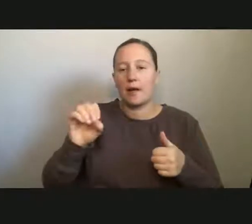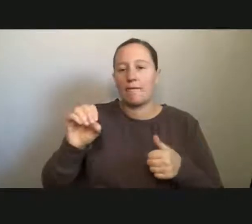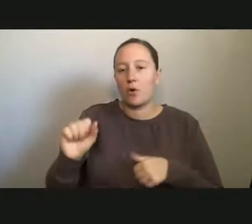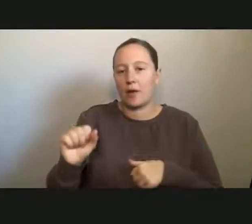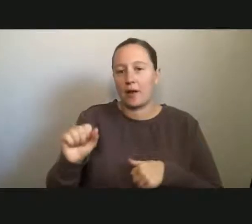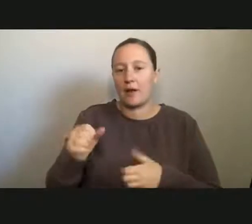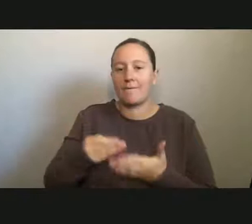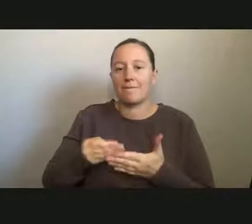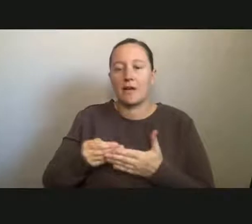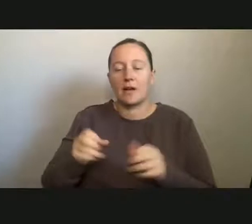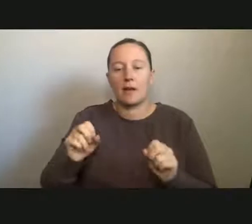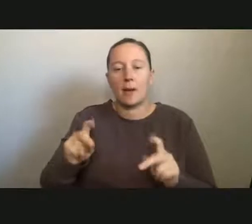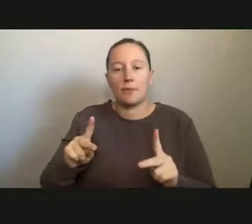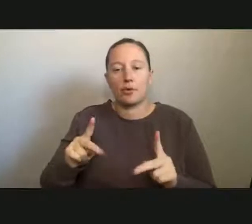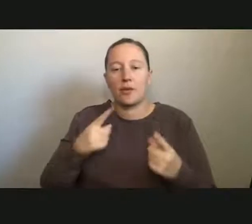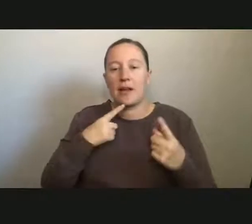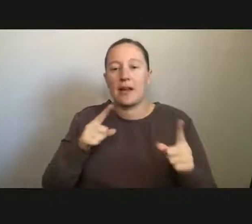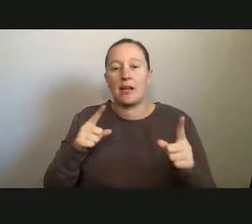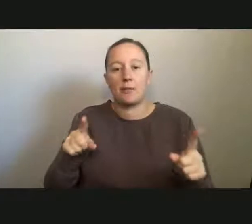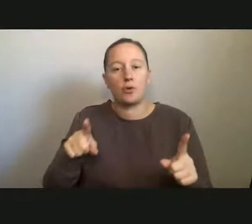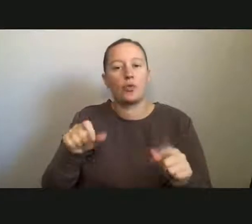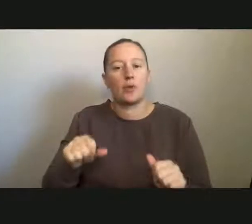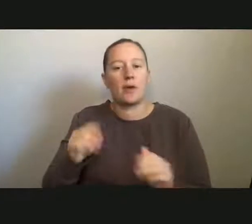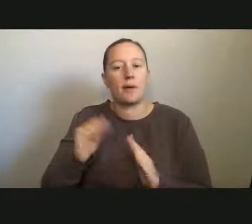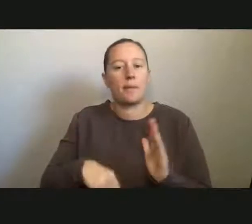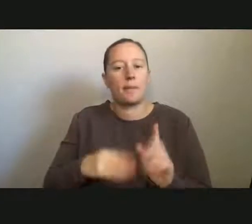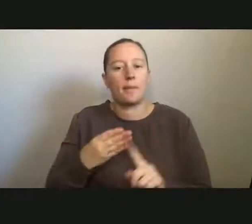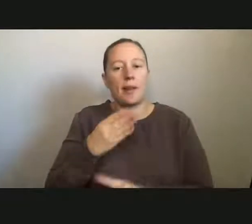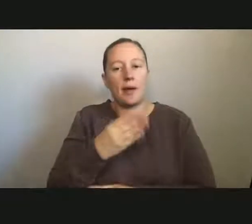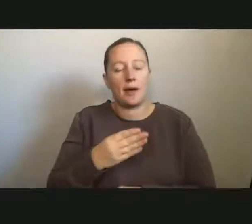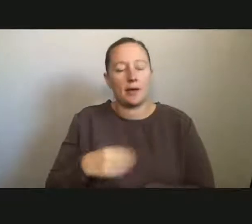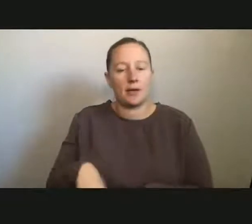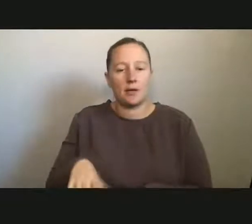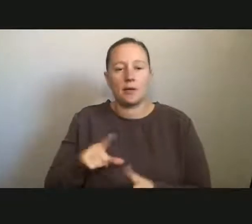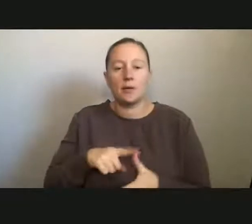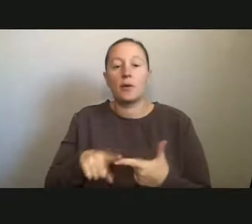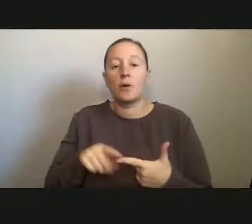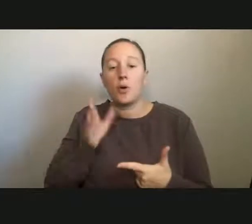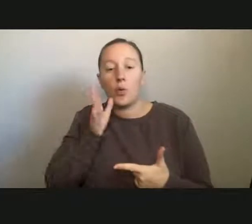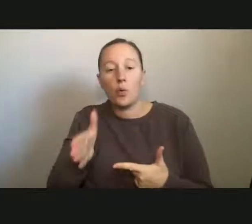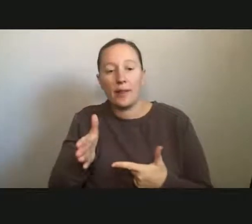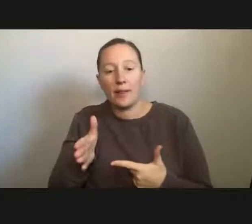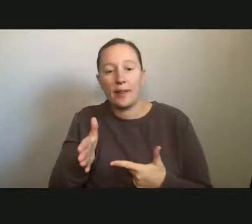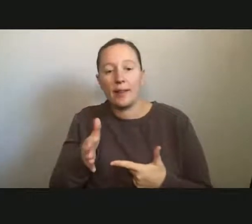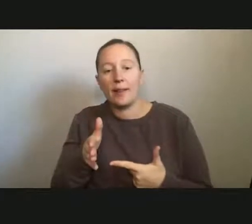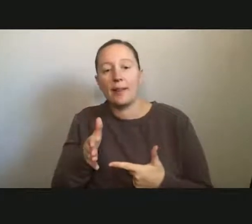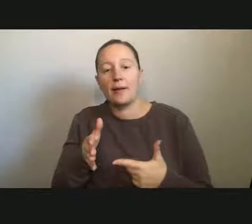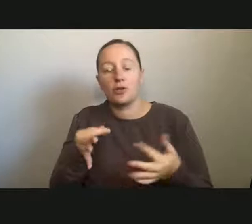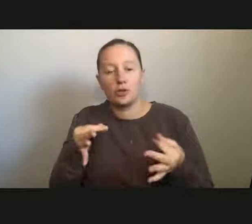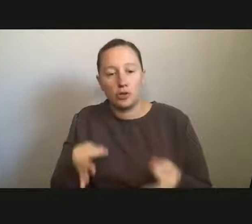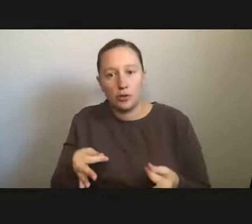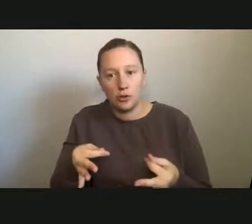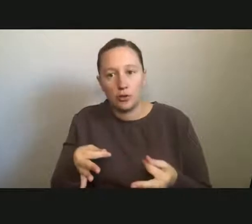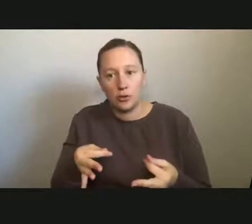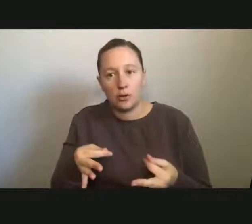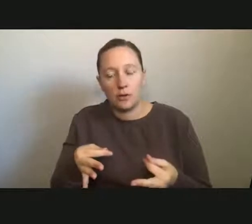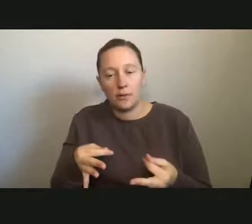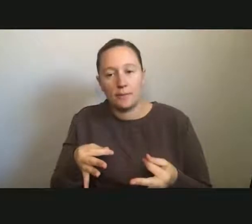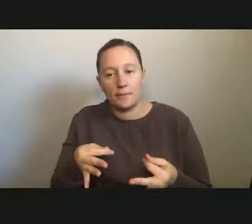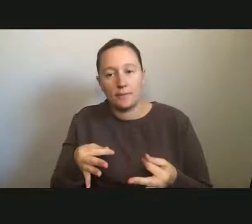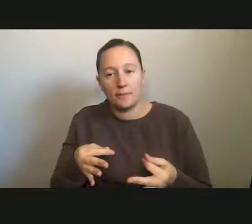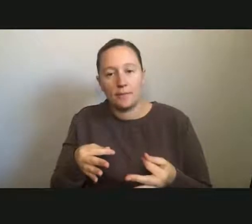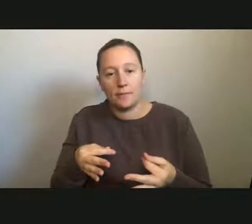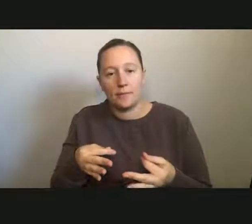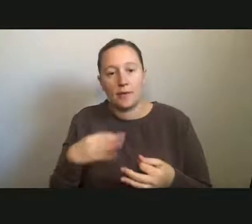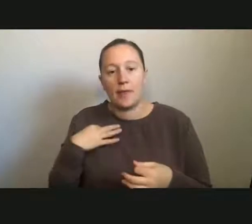funding opportunity announcement that you can apply to. It is going to determine the